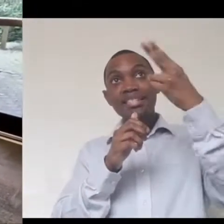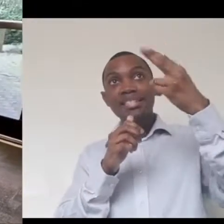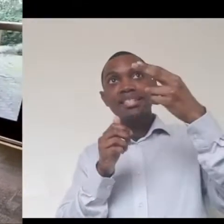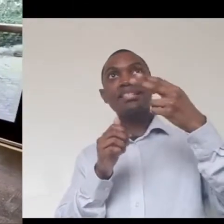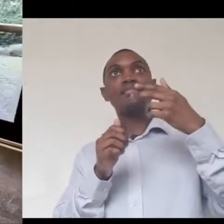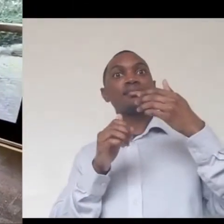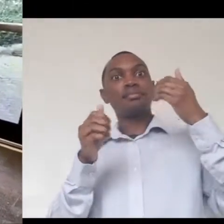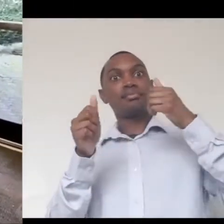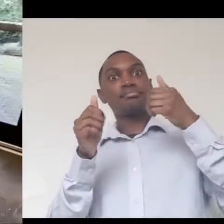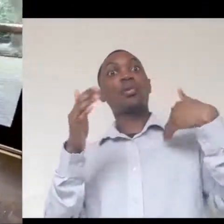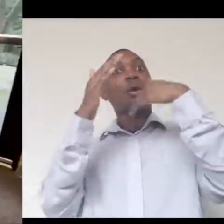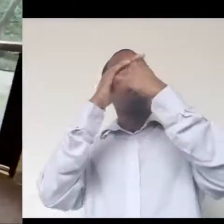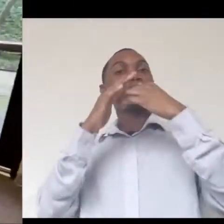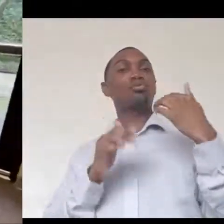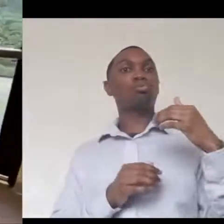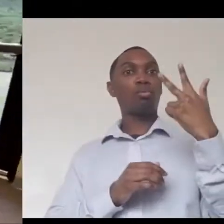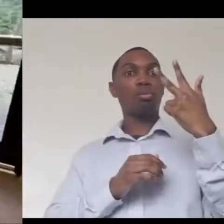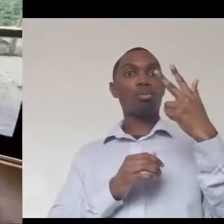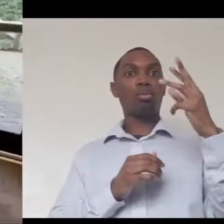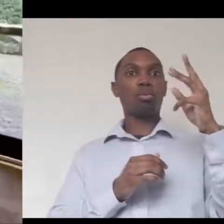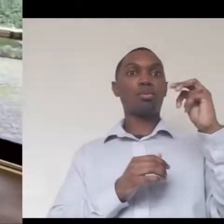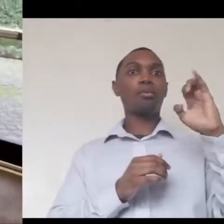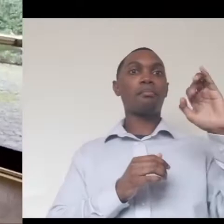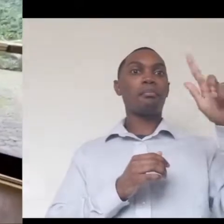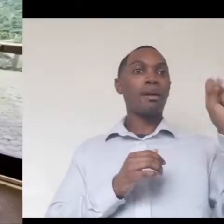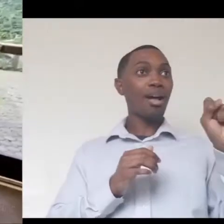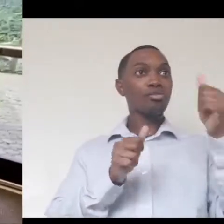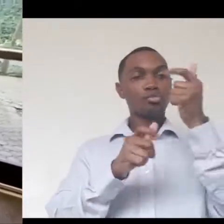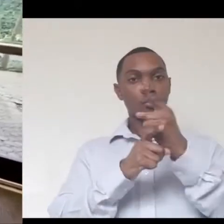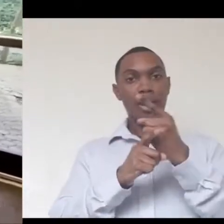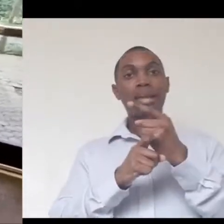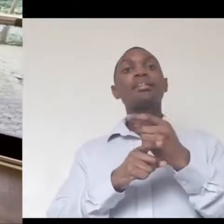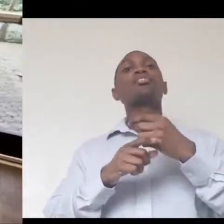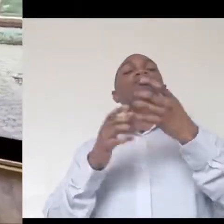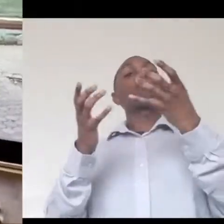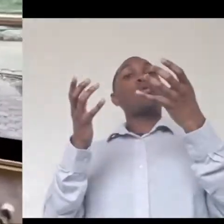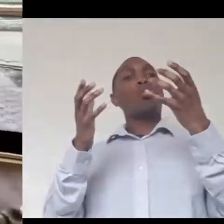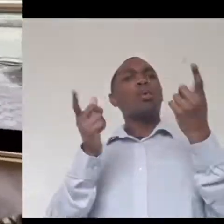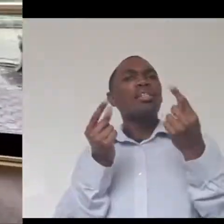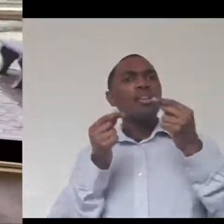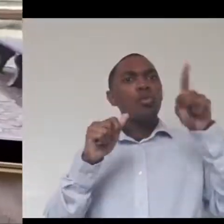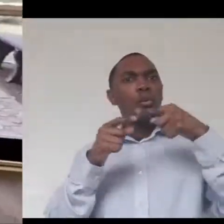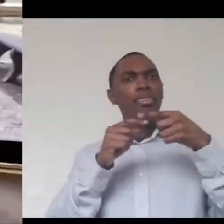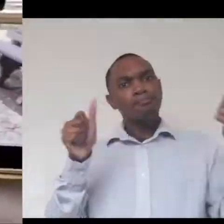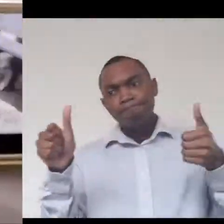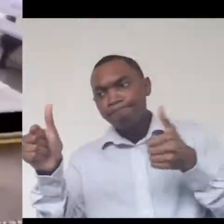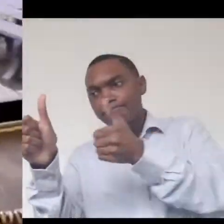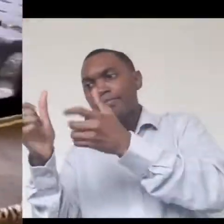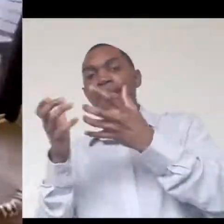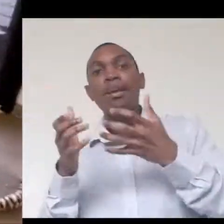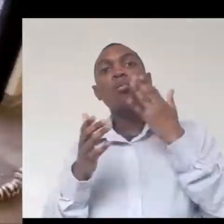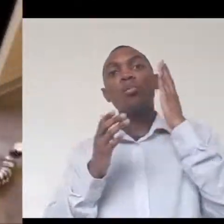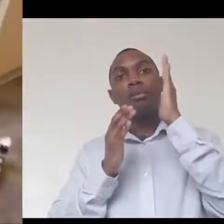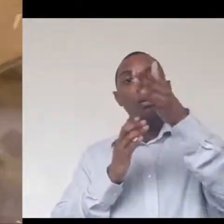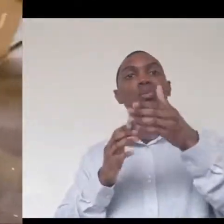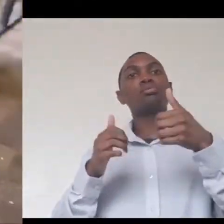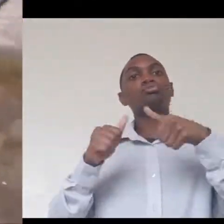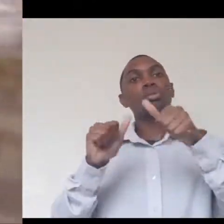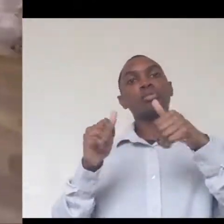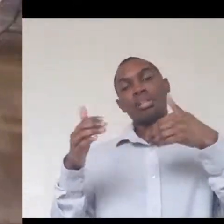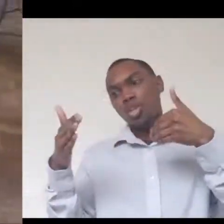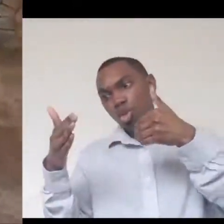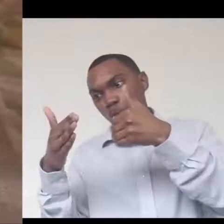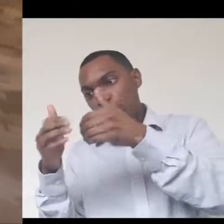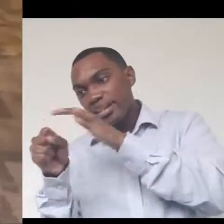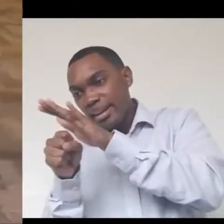the distance that they can see. So what they're going to do is they're going to try to get as close as they possibly can to that prey